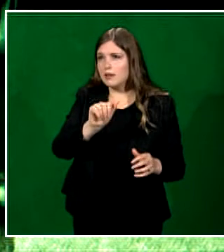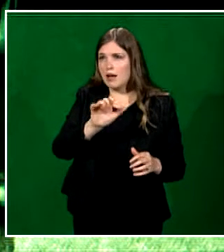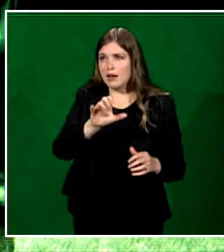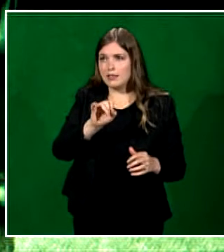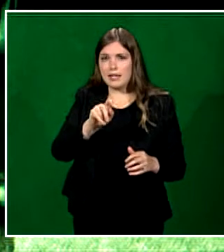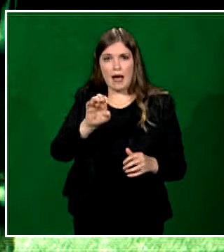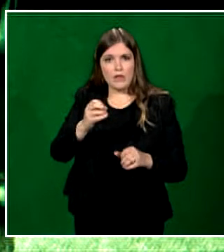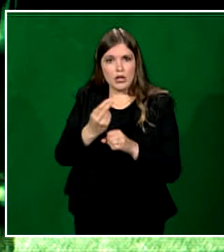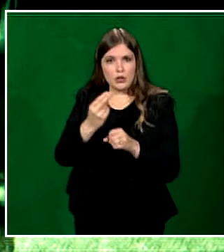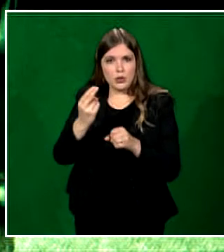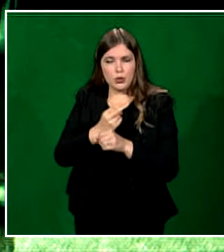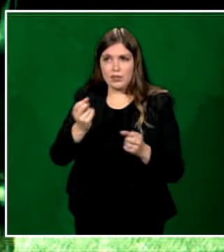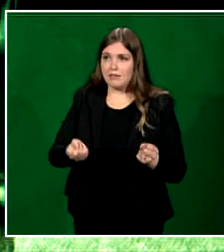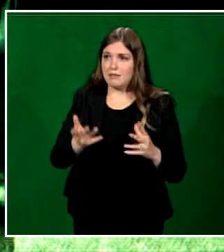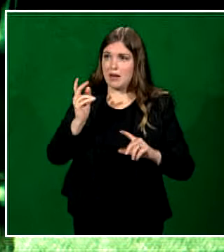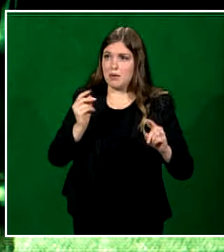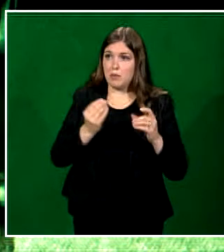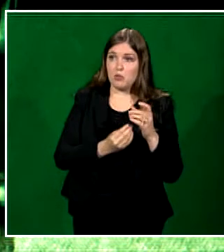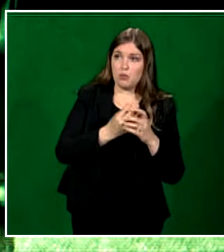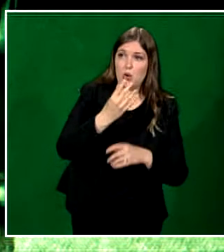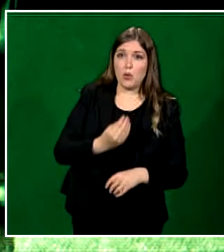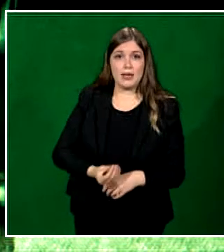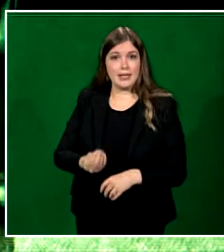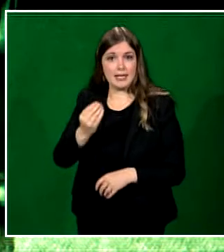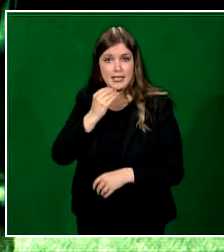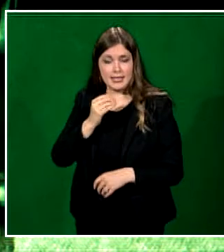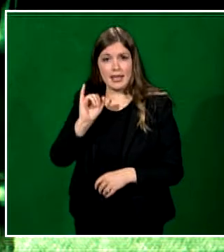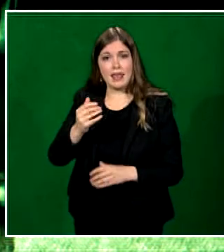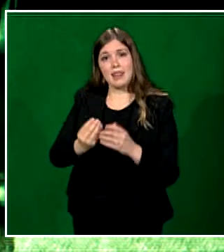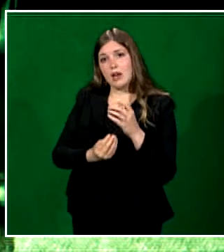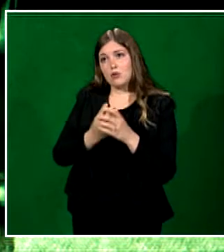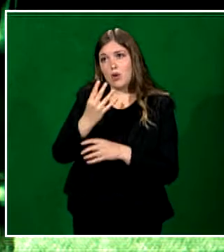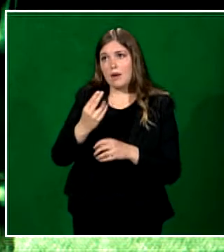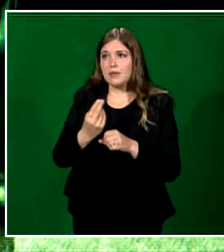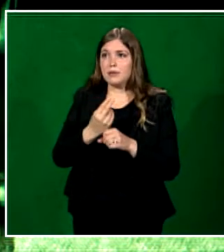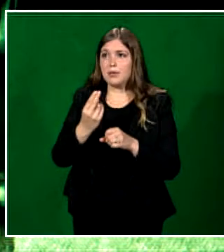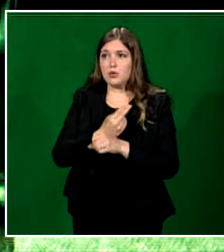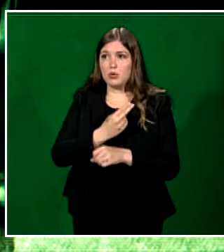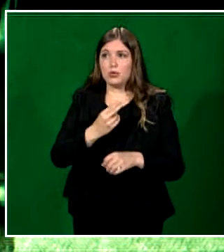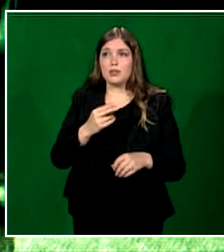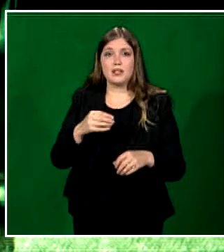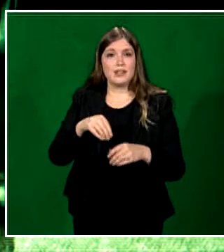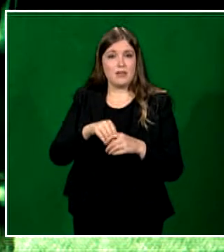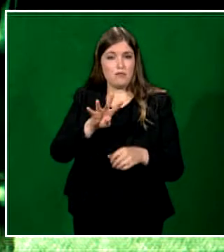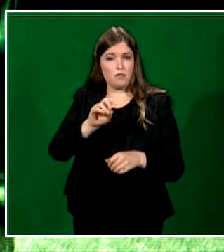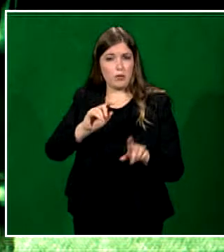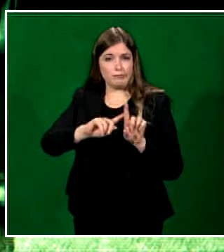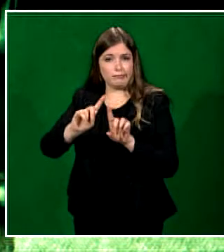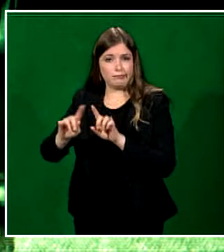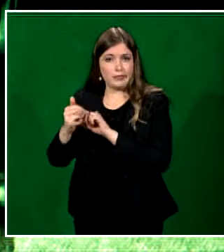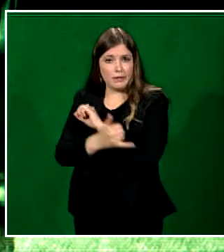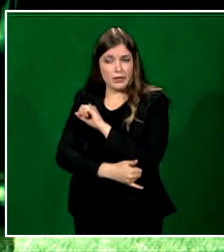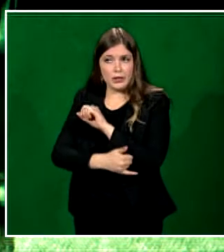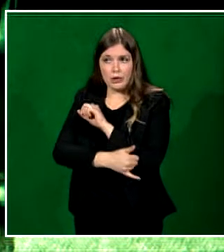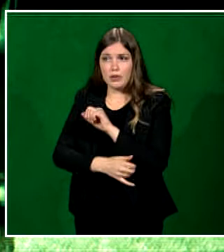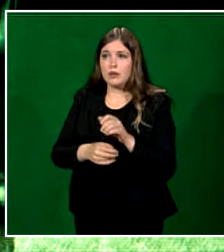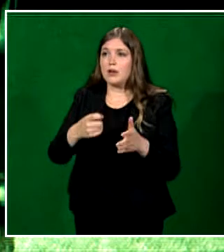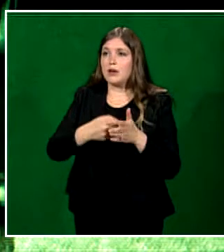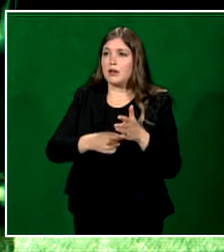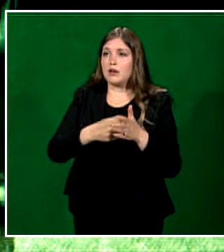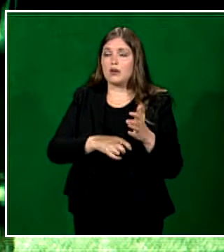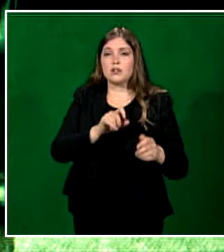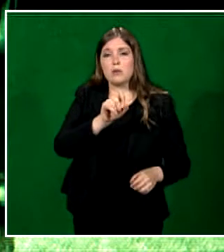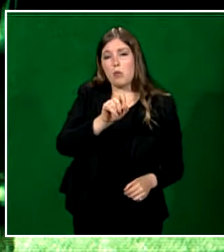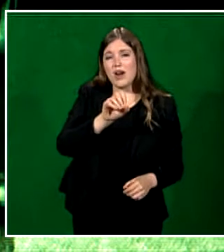but mainly as a subsistence crop. The crop, however, has been greatly undervalued, with prices as low as $0.04 per kilogram being